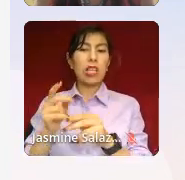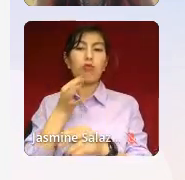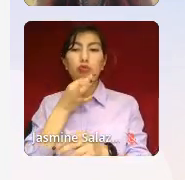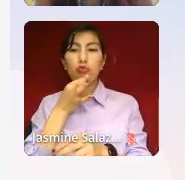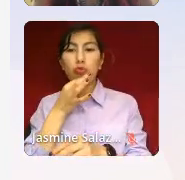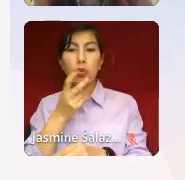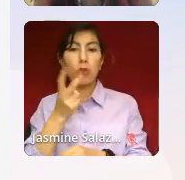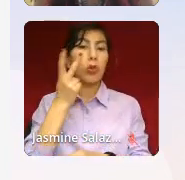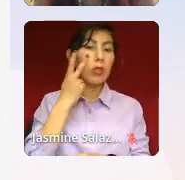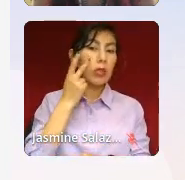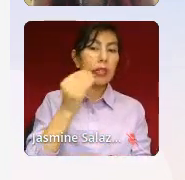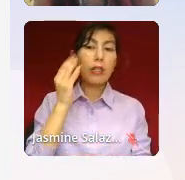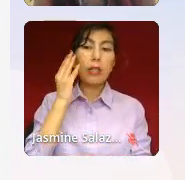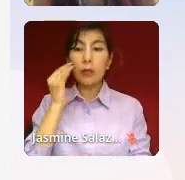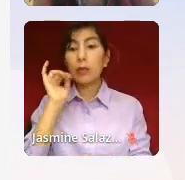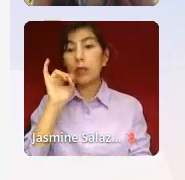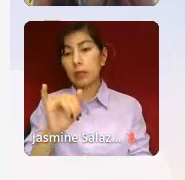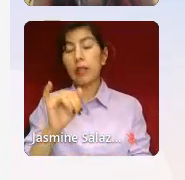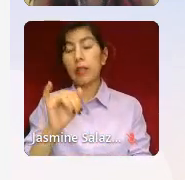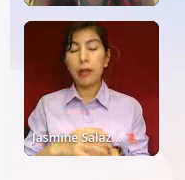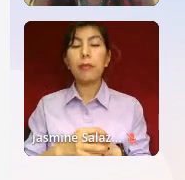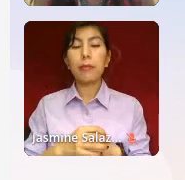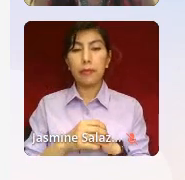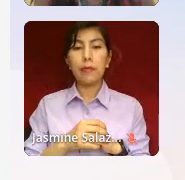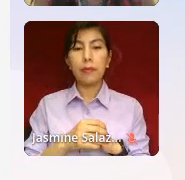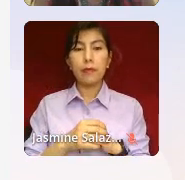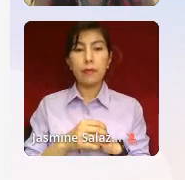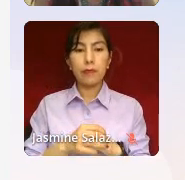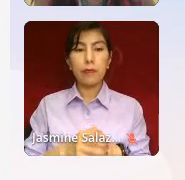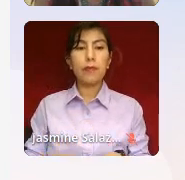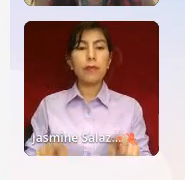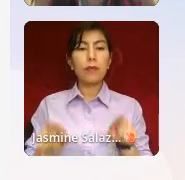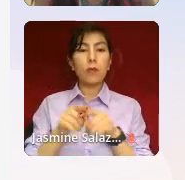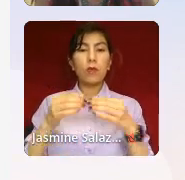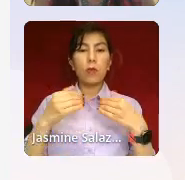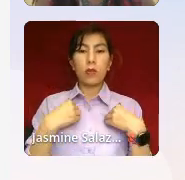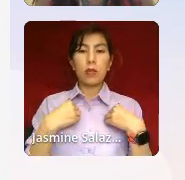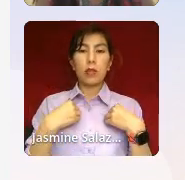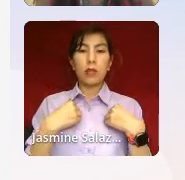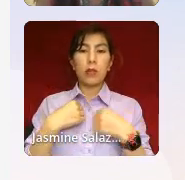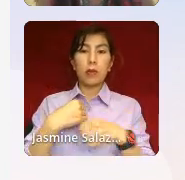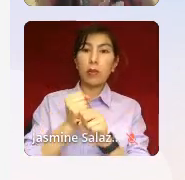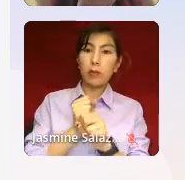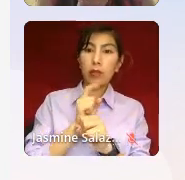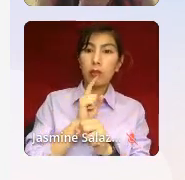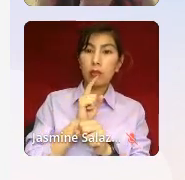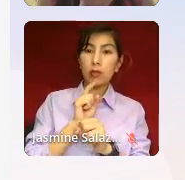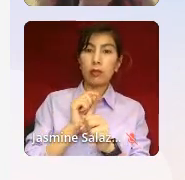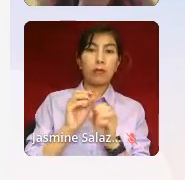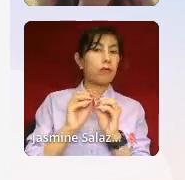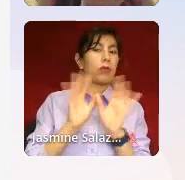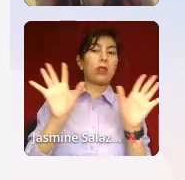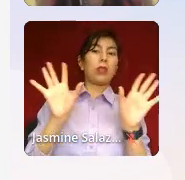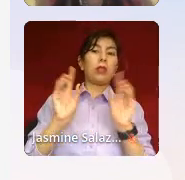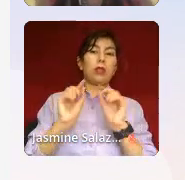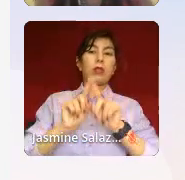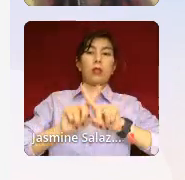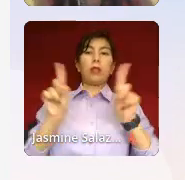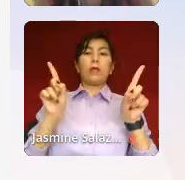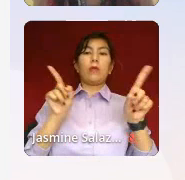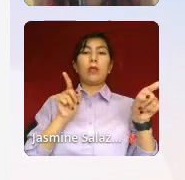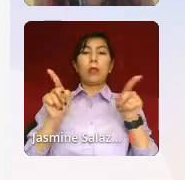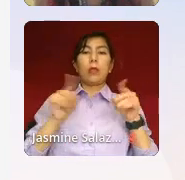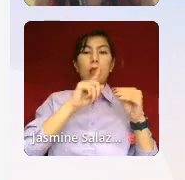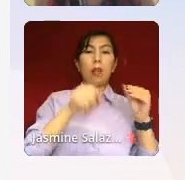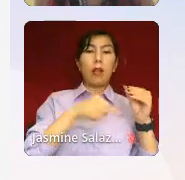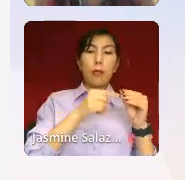to experience that. We also, I want to make a very clear distinction about